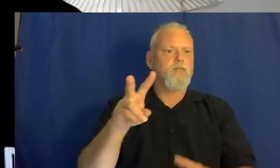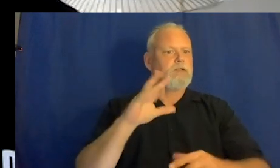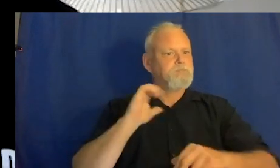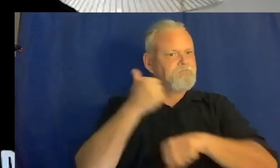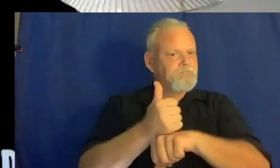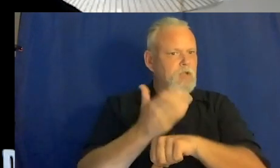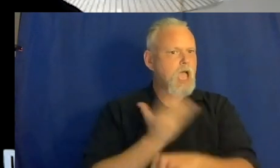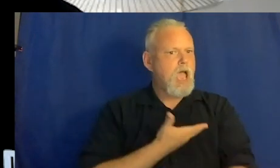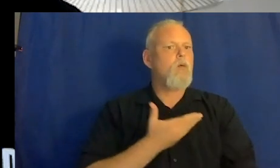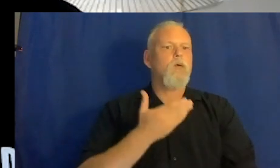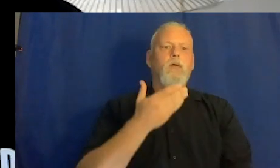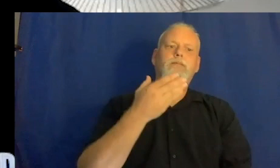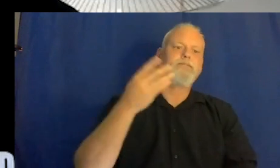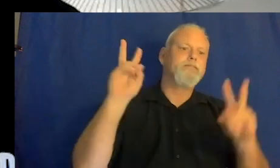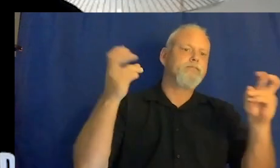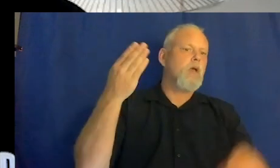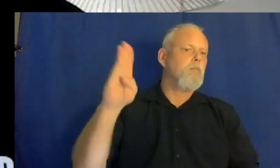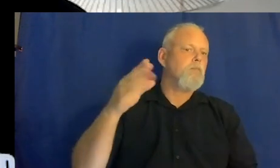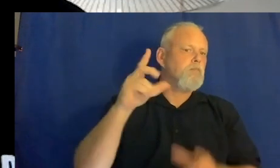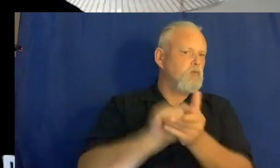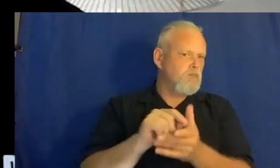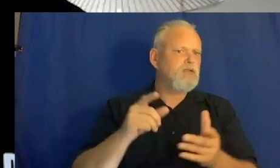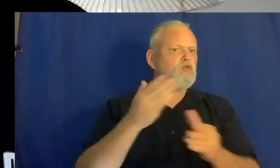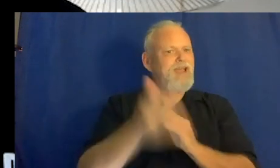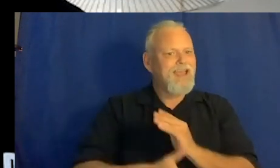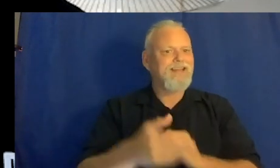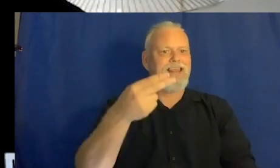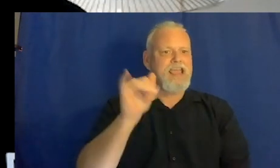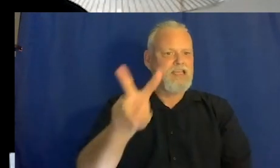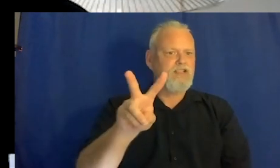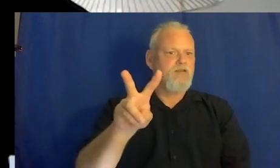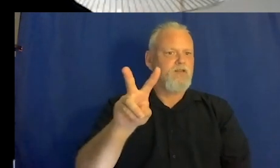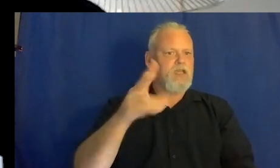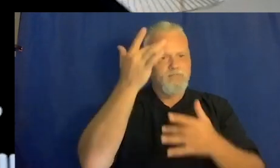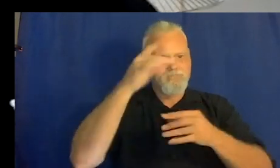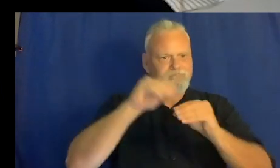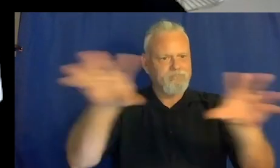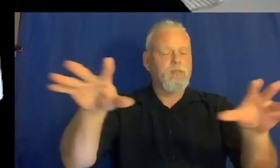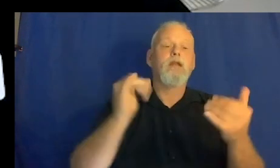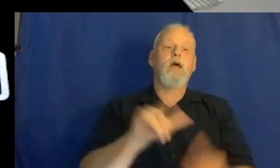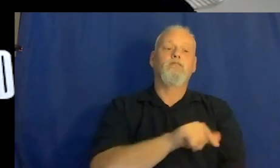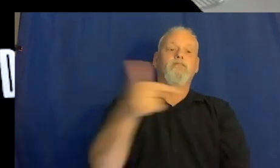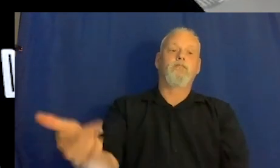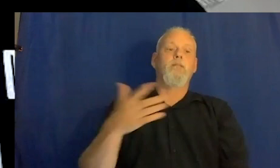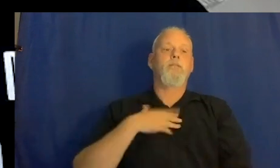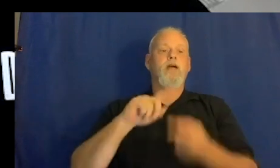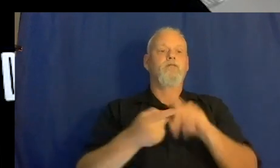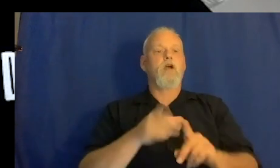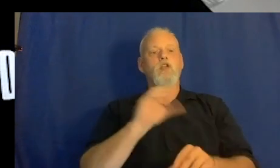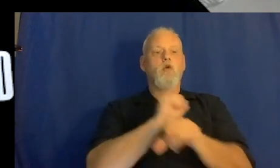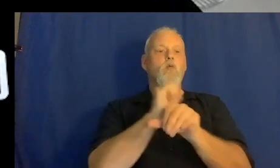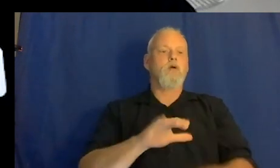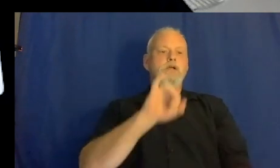we know is possible, ending the HIV epidemic. With that, I'll turn it over to my friend and colleague, John Carlo,